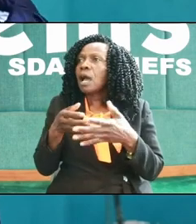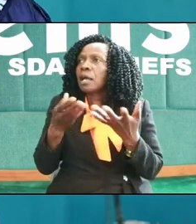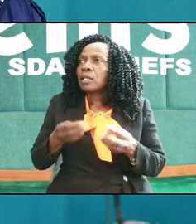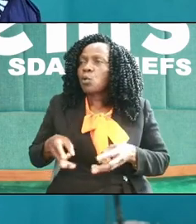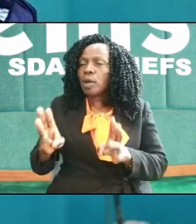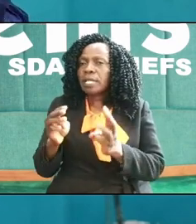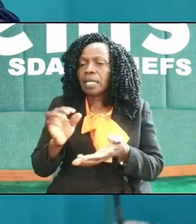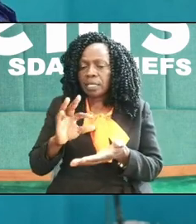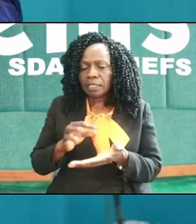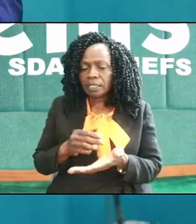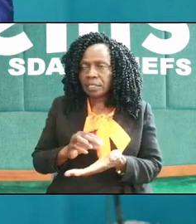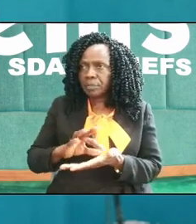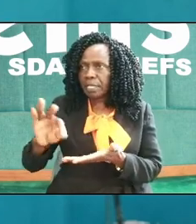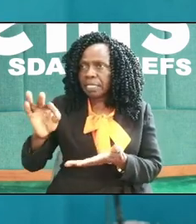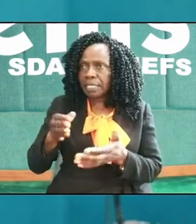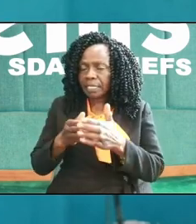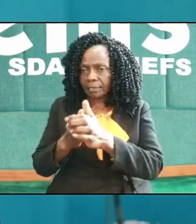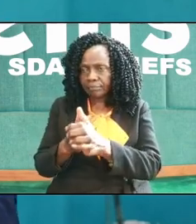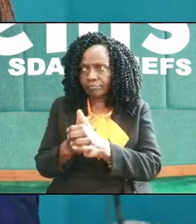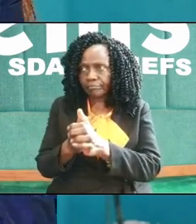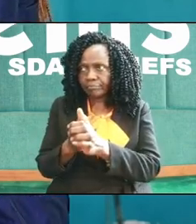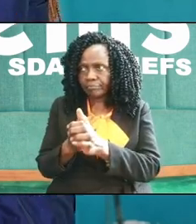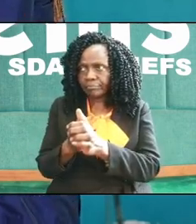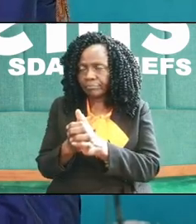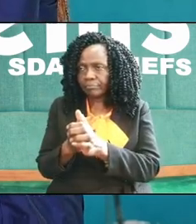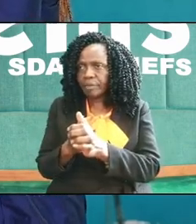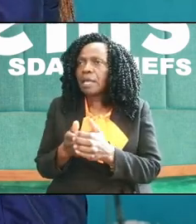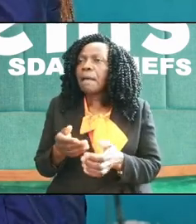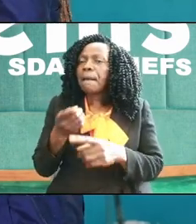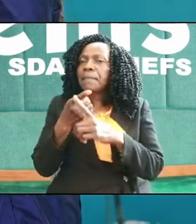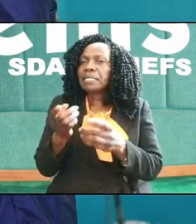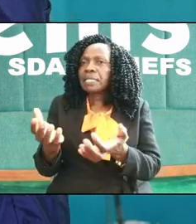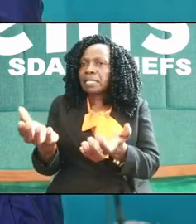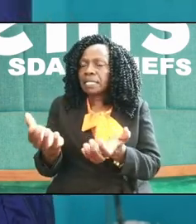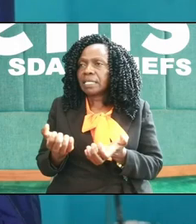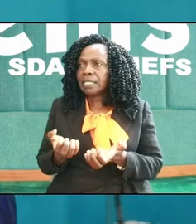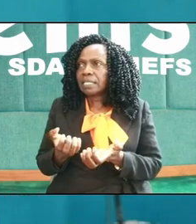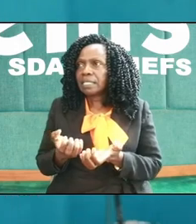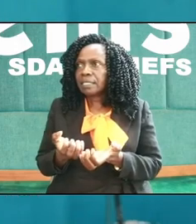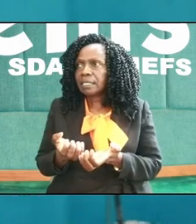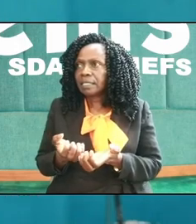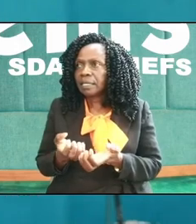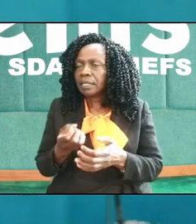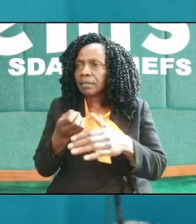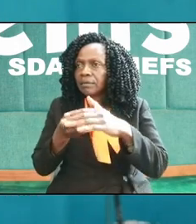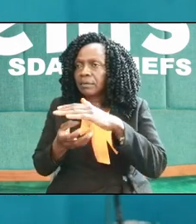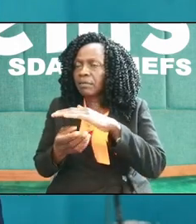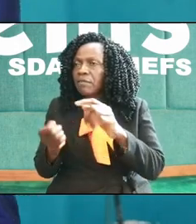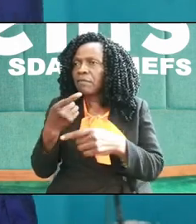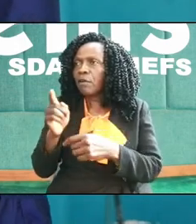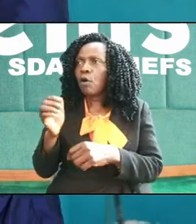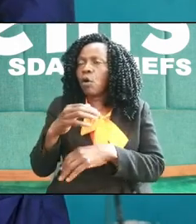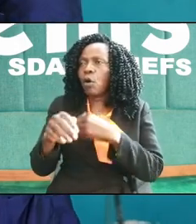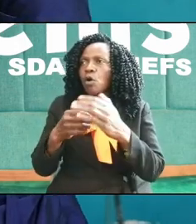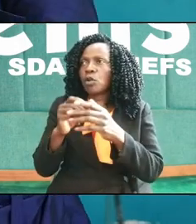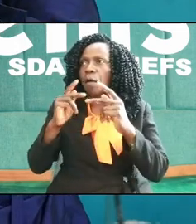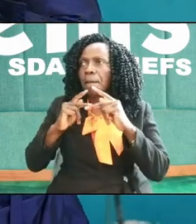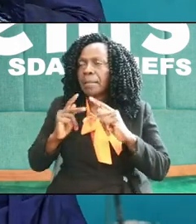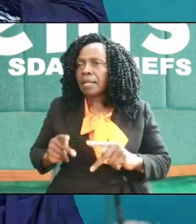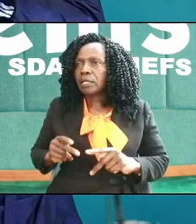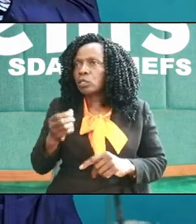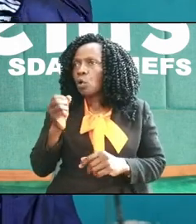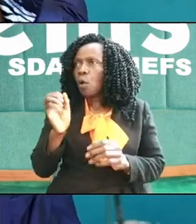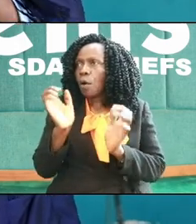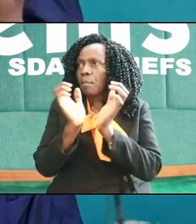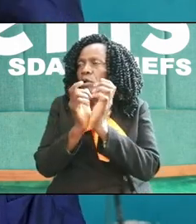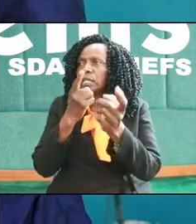But he who prophesies speaks edification and exhortation for the men, for all men. So Paul was saying